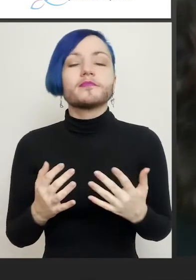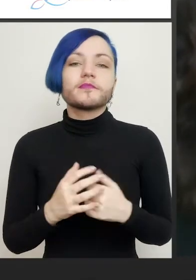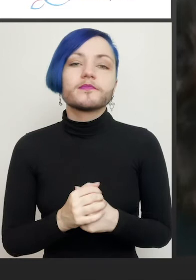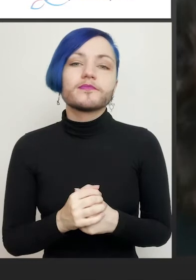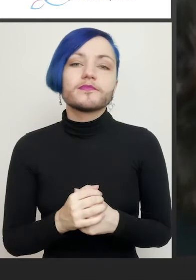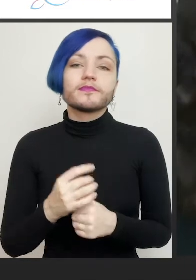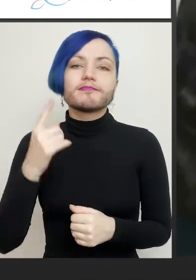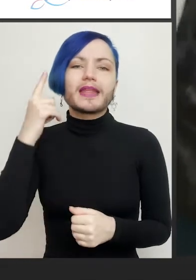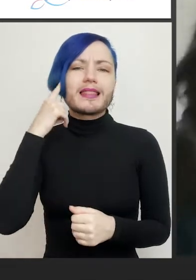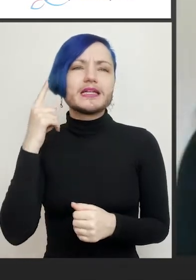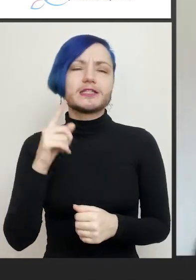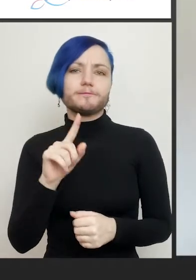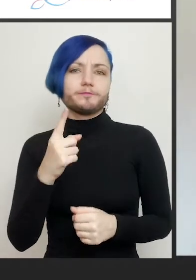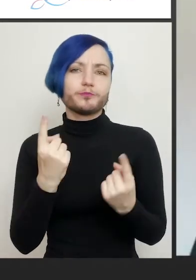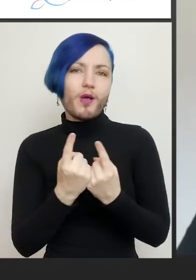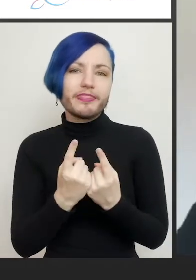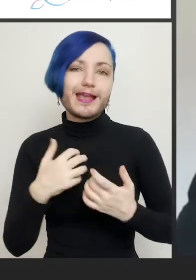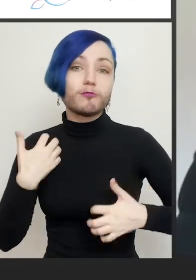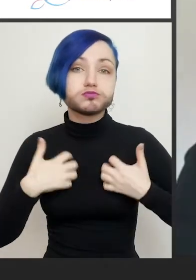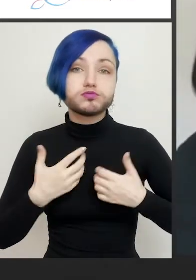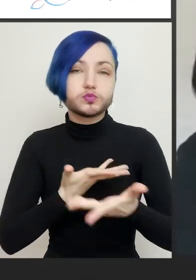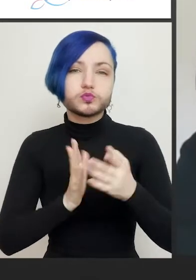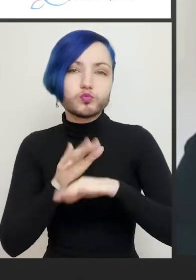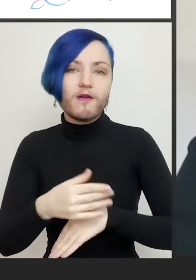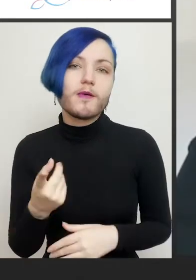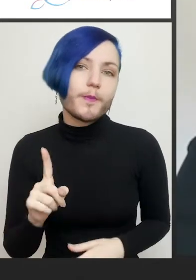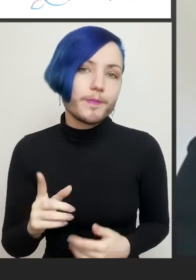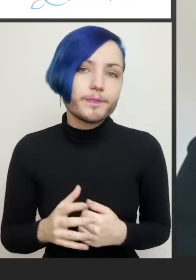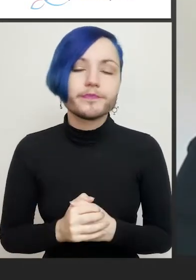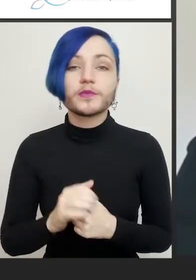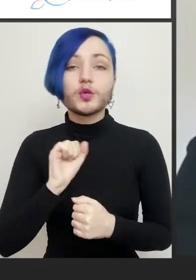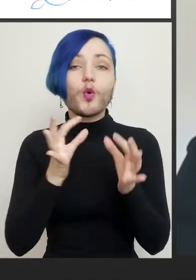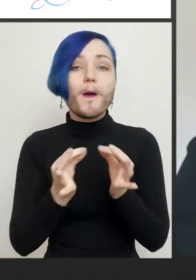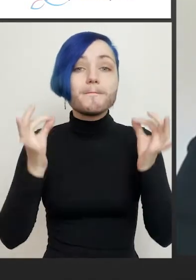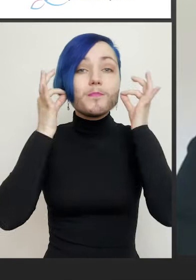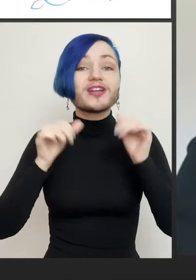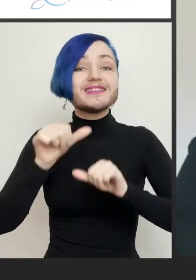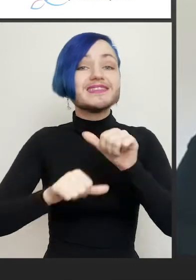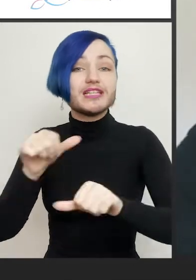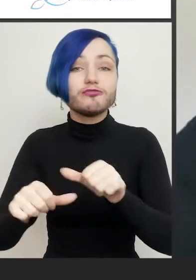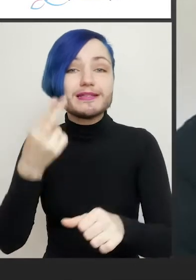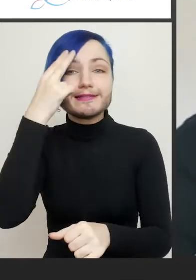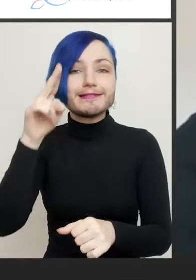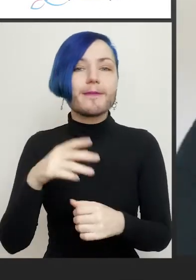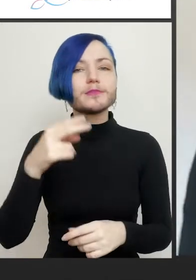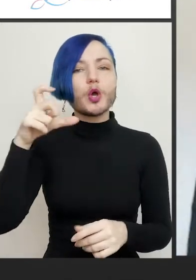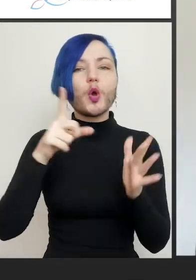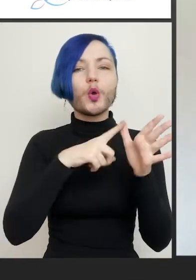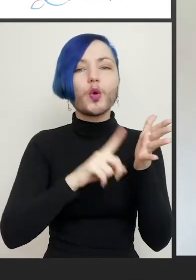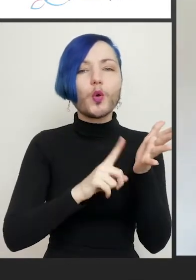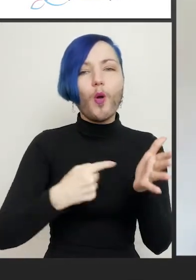I guess one of the things that I was really keen to talk to you about is your podcast series called Call Me Mother.